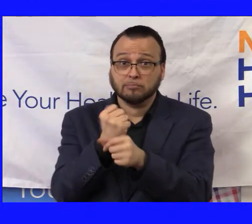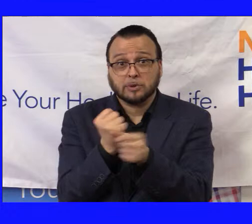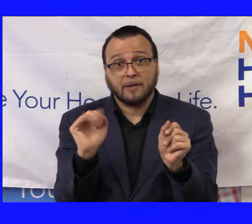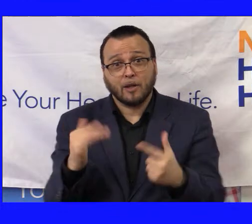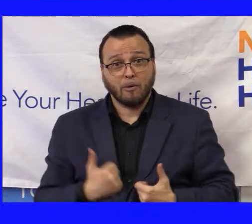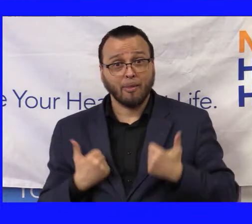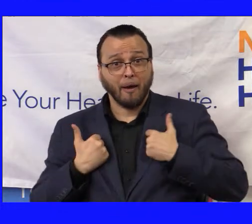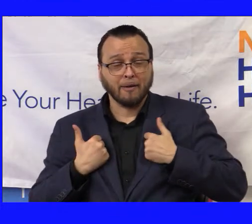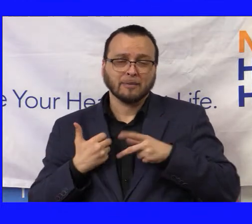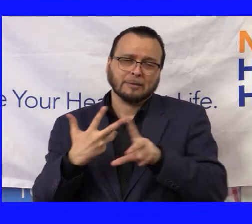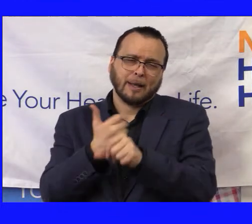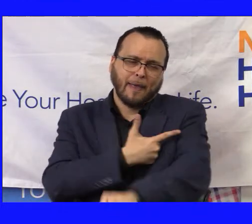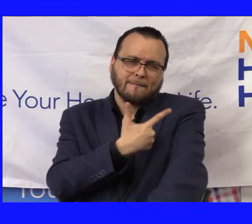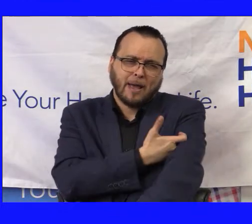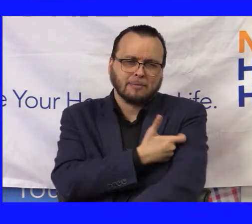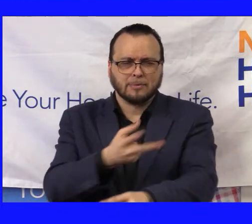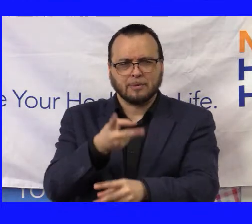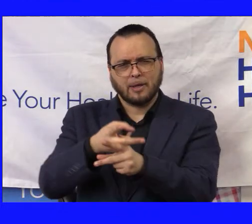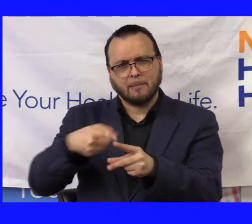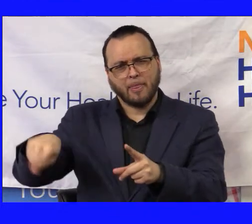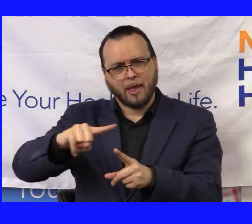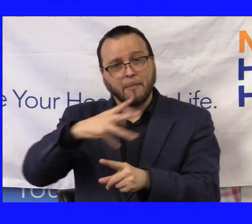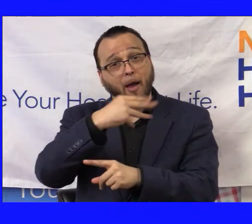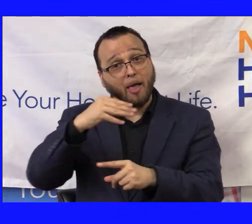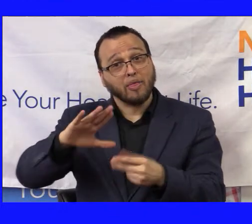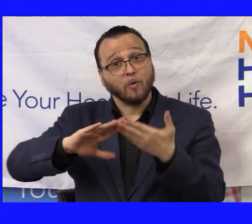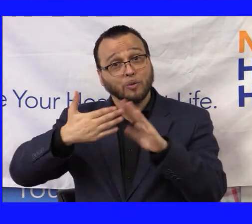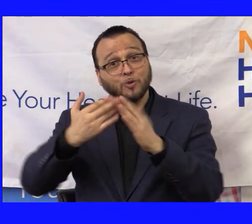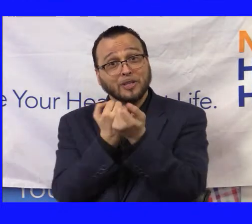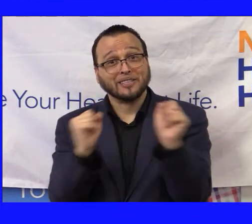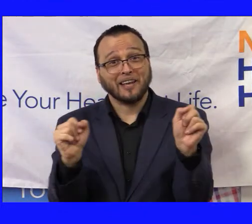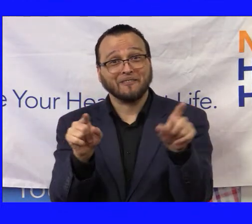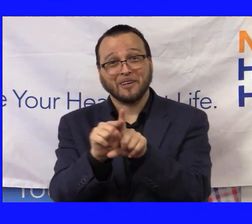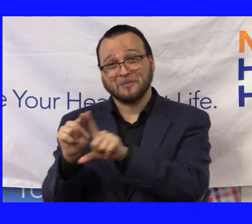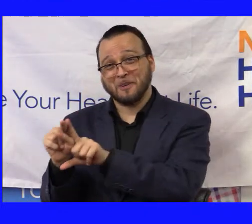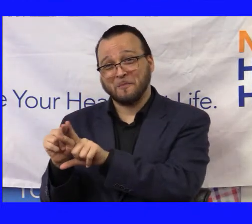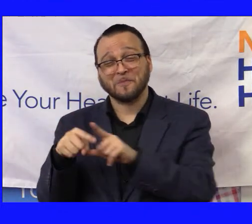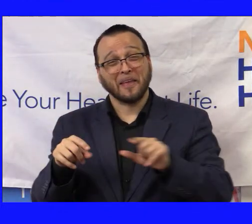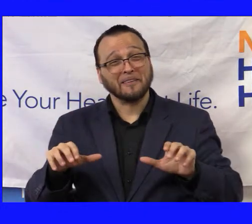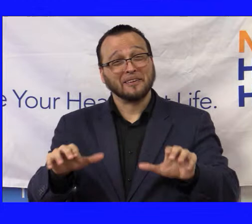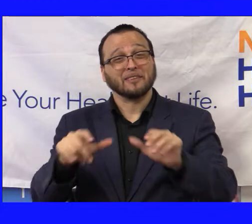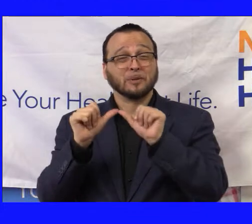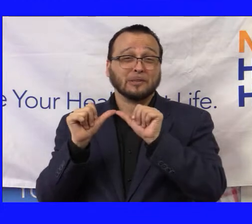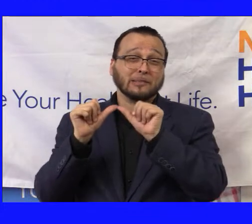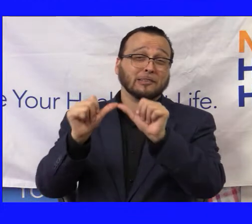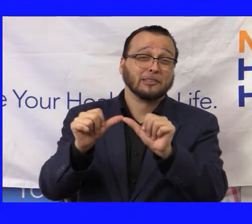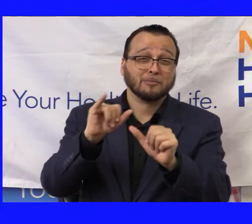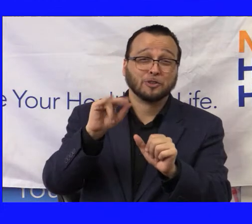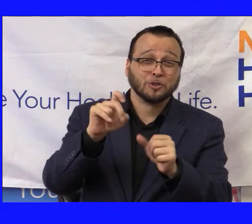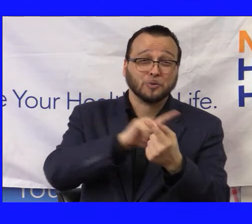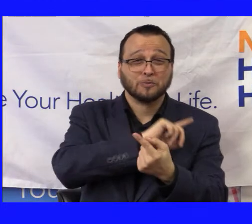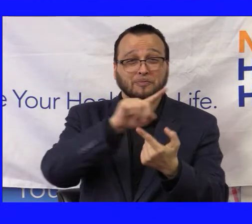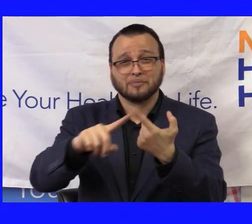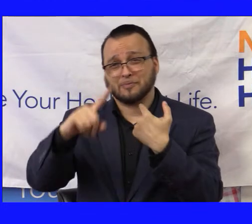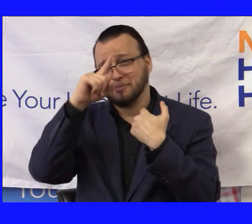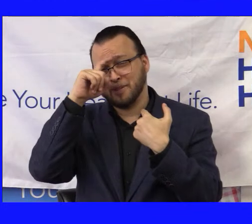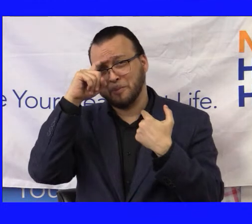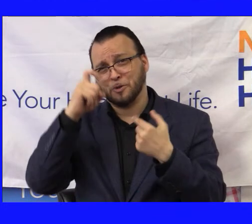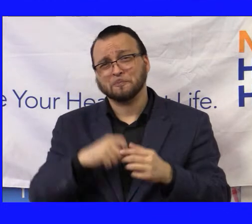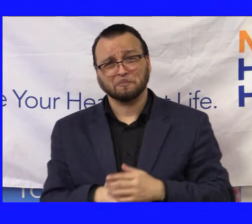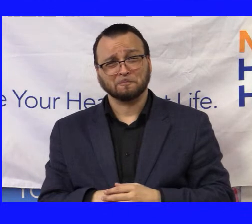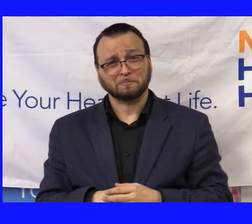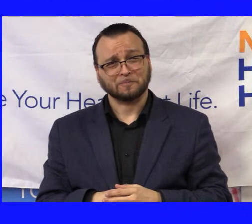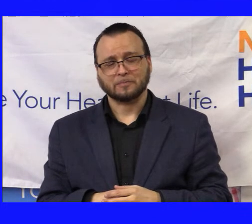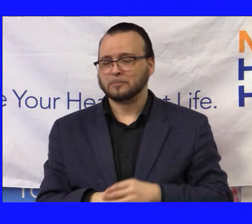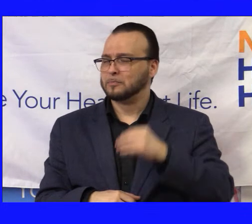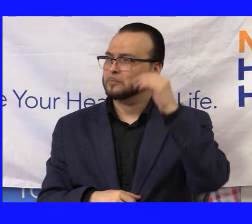keep them and therefore their community safe as well. And those activities will continue past June through the summer. Next slide, please.